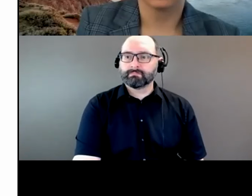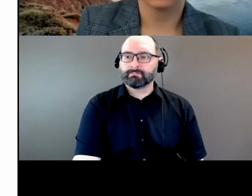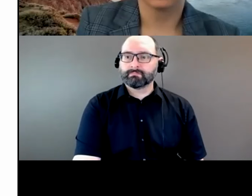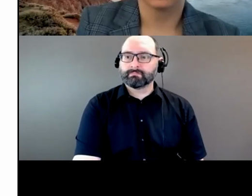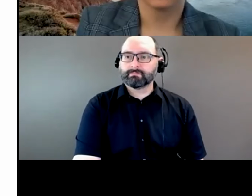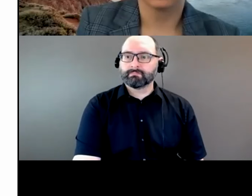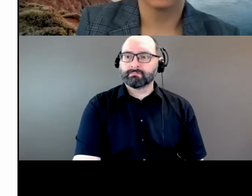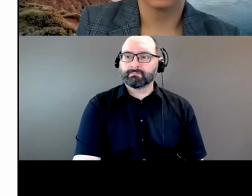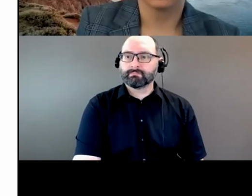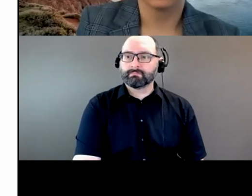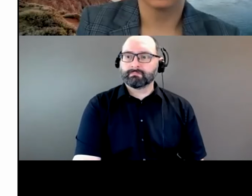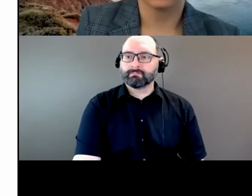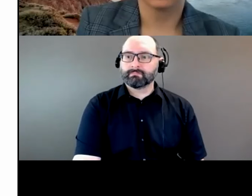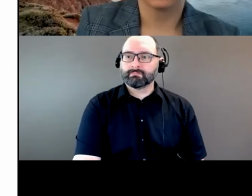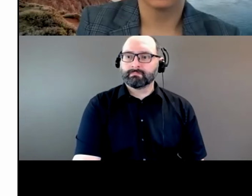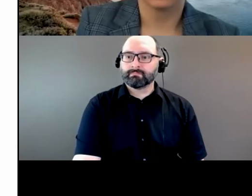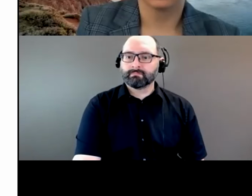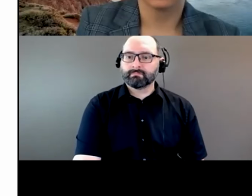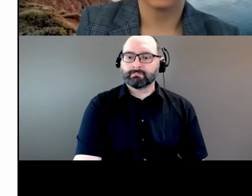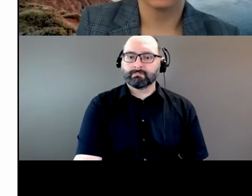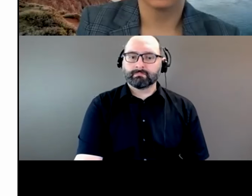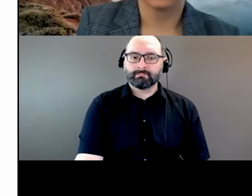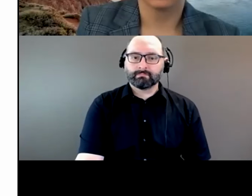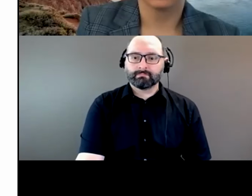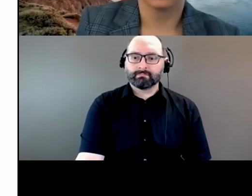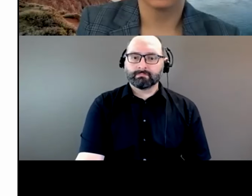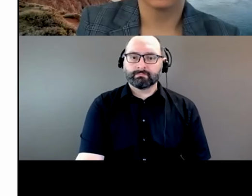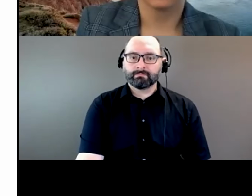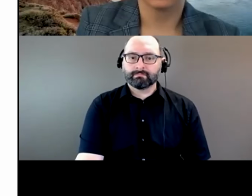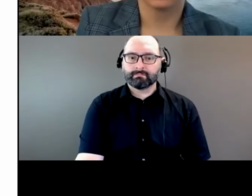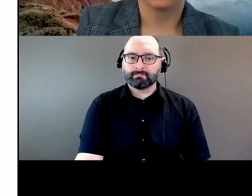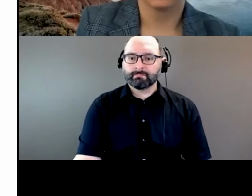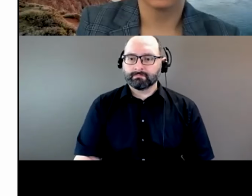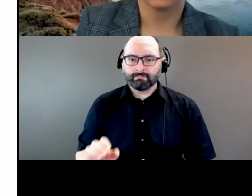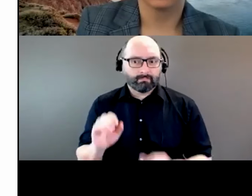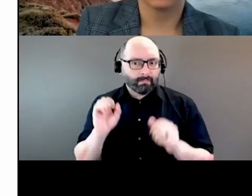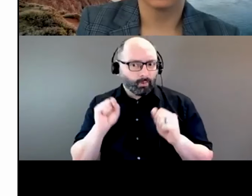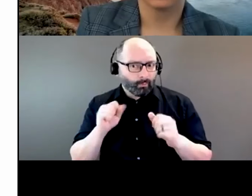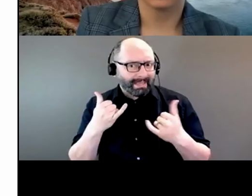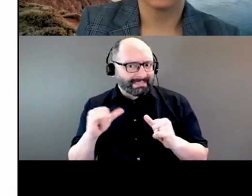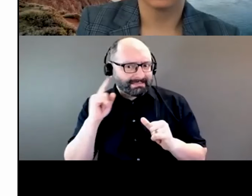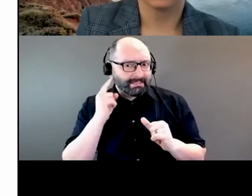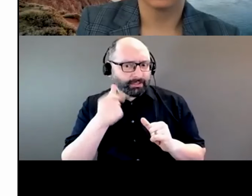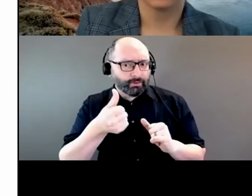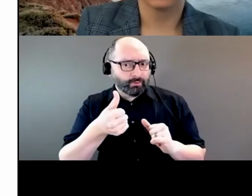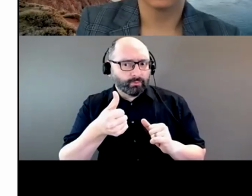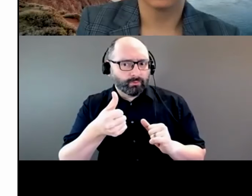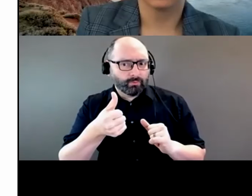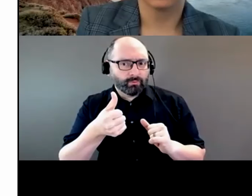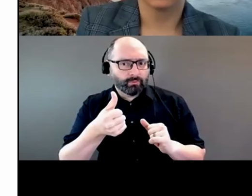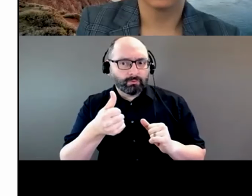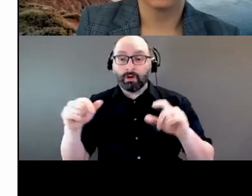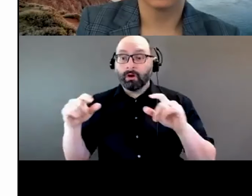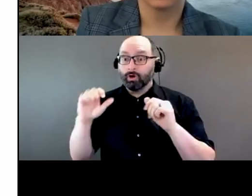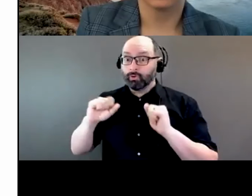I might have been, I don't know. We can still hear you, Alejandra. Oh, wait, you